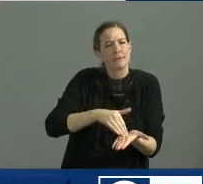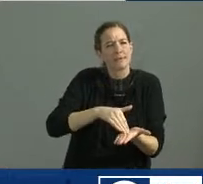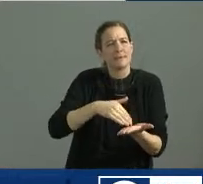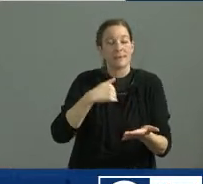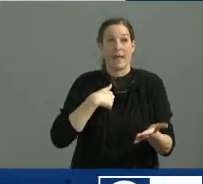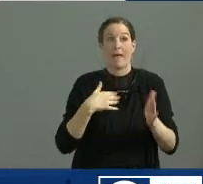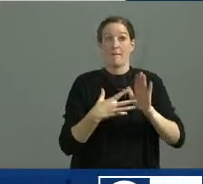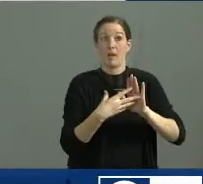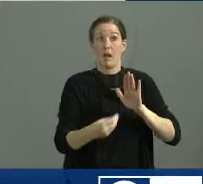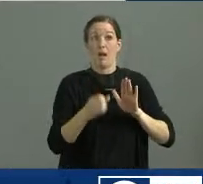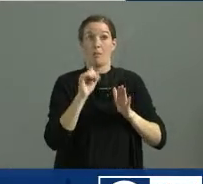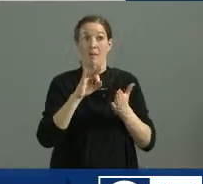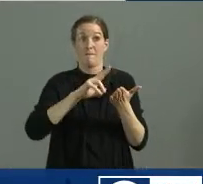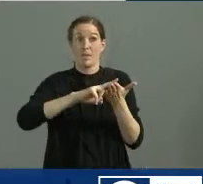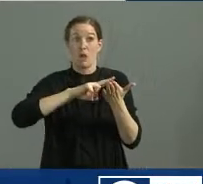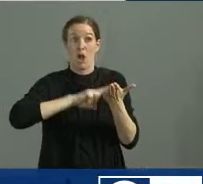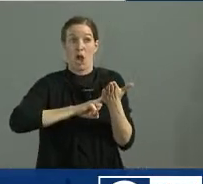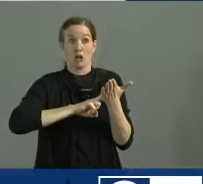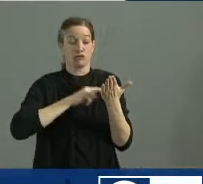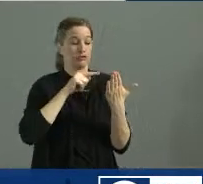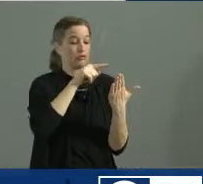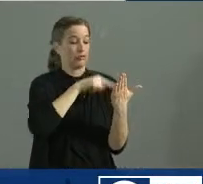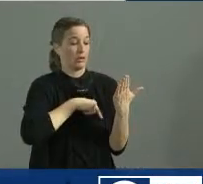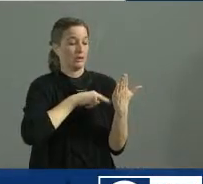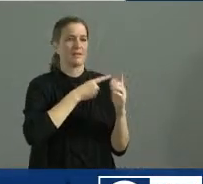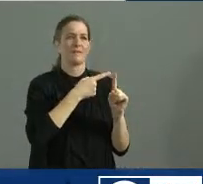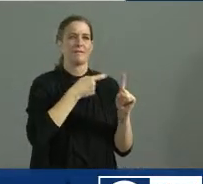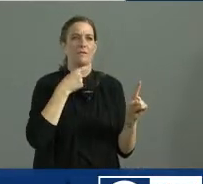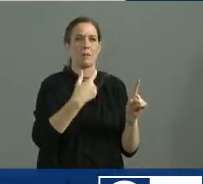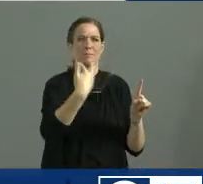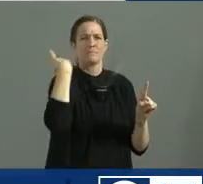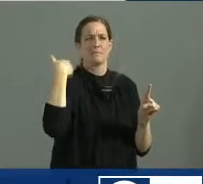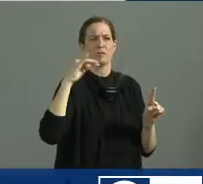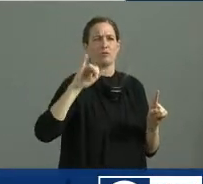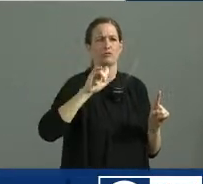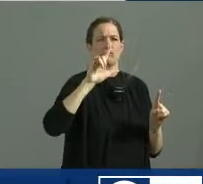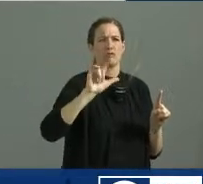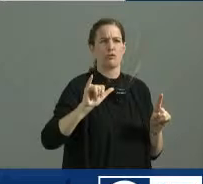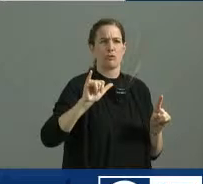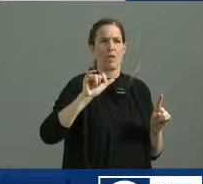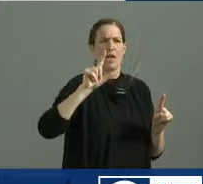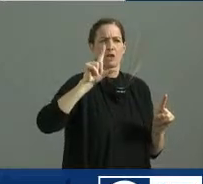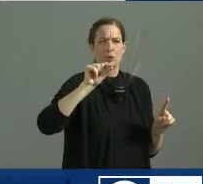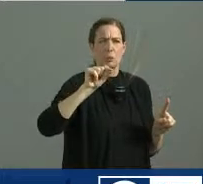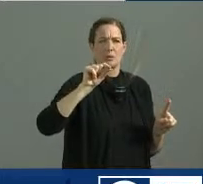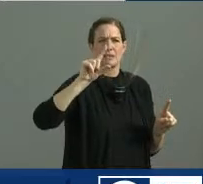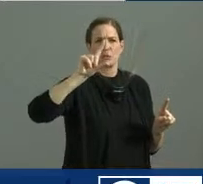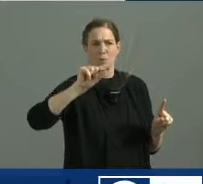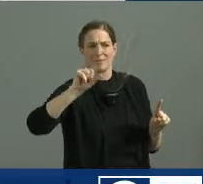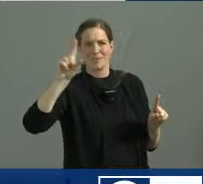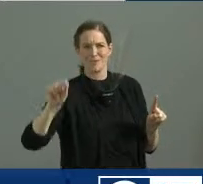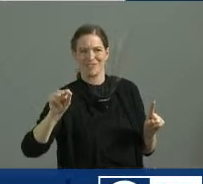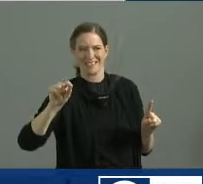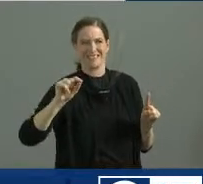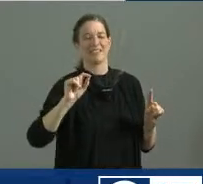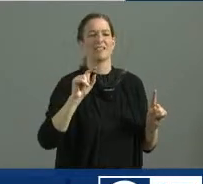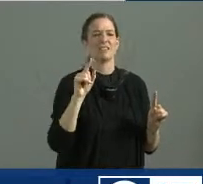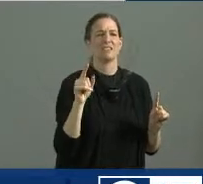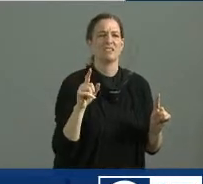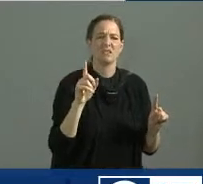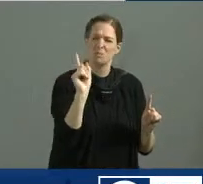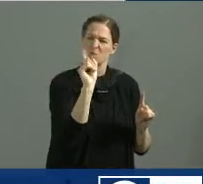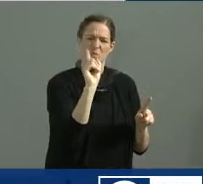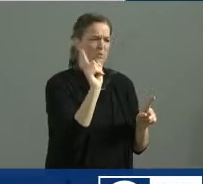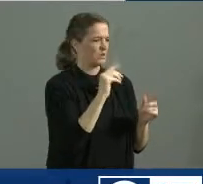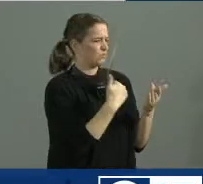as of July 20th, but as of this morning, I cannot find that contract anywhere on the state's portal. So my question is